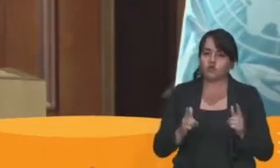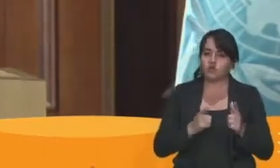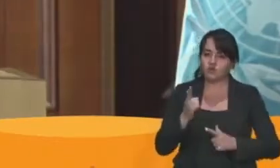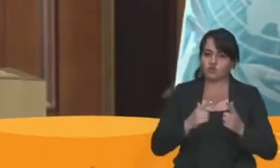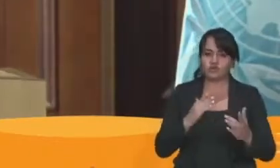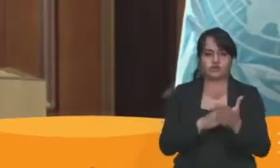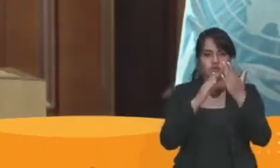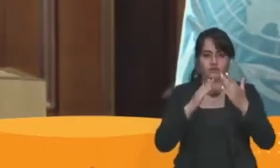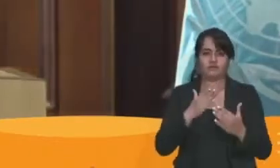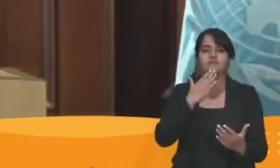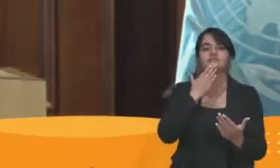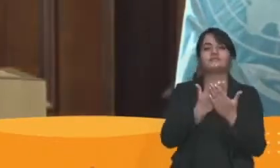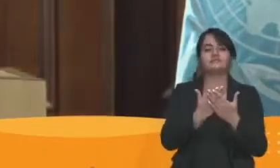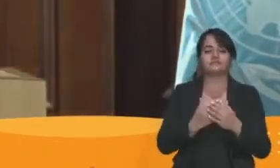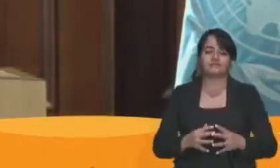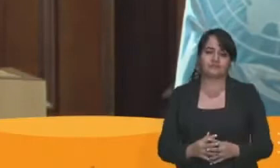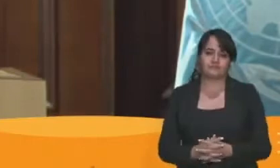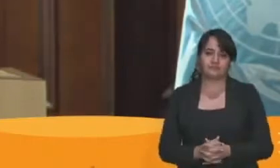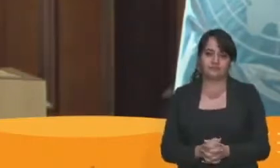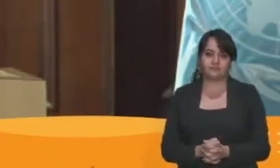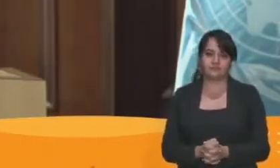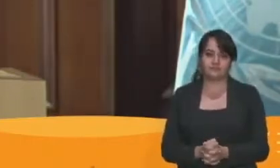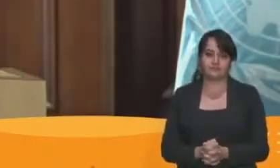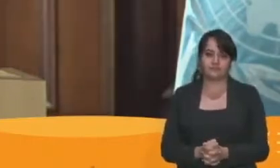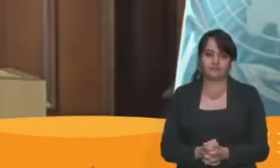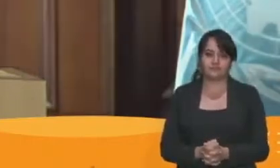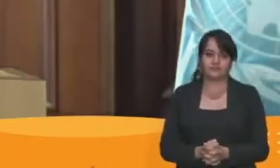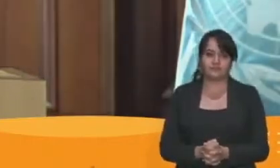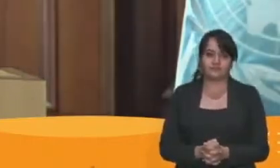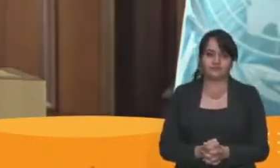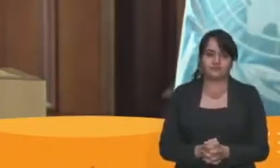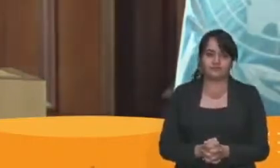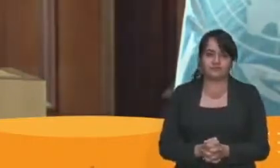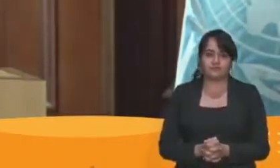exploitation and all the associated crimes around it.